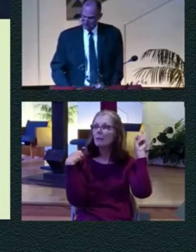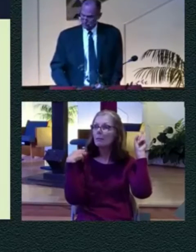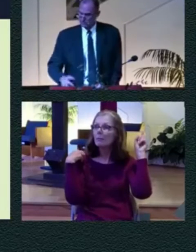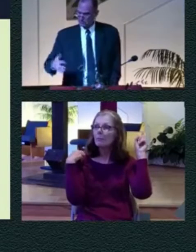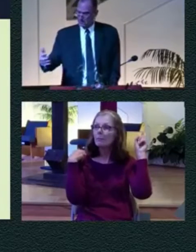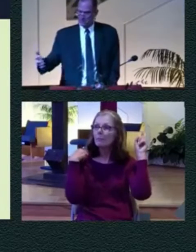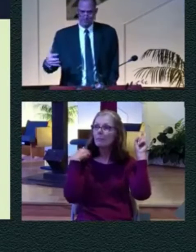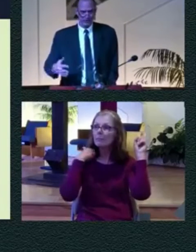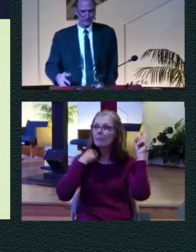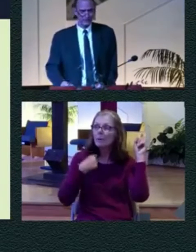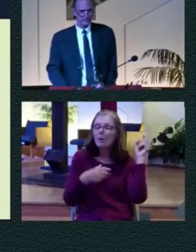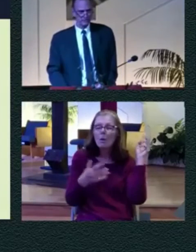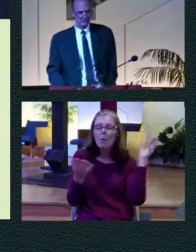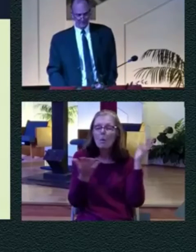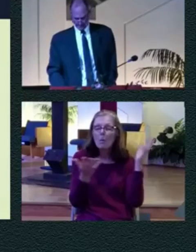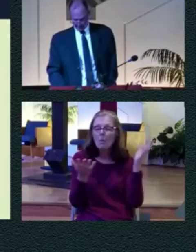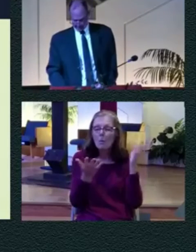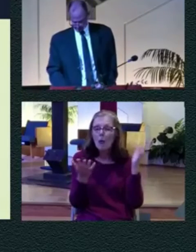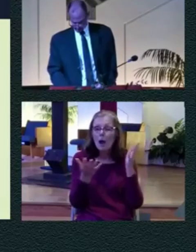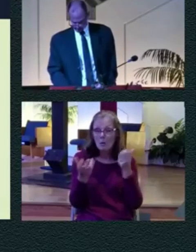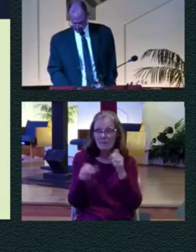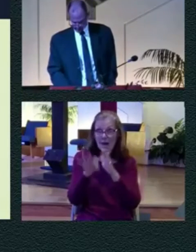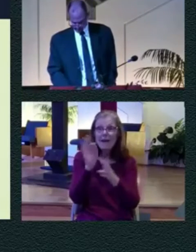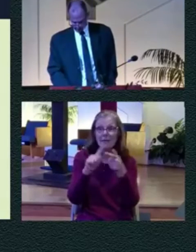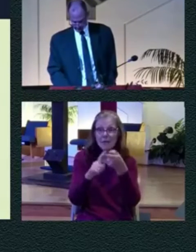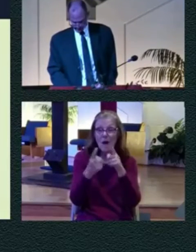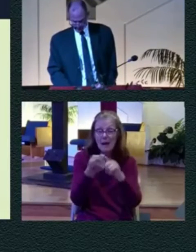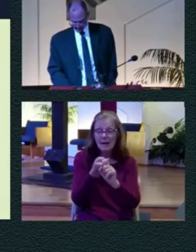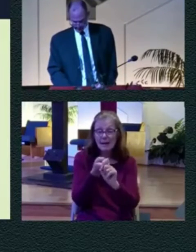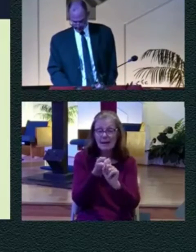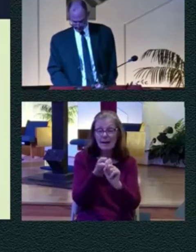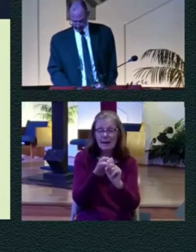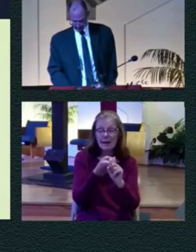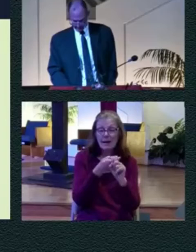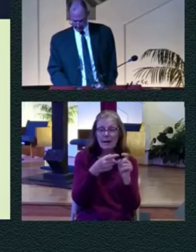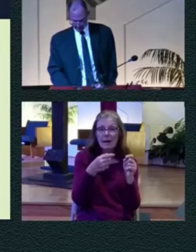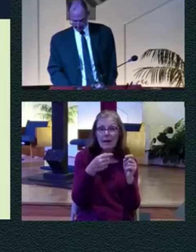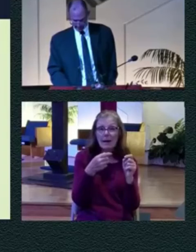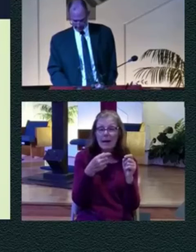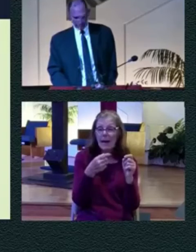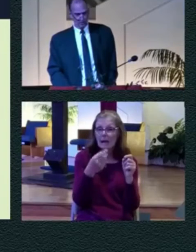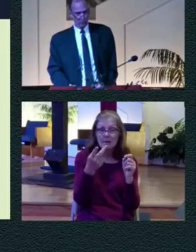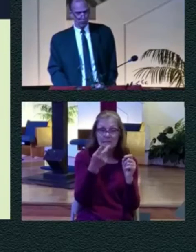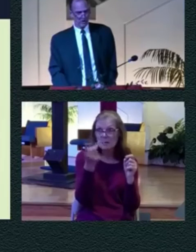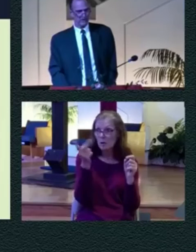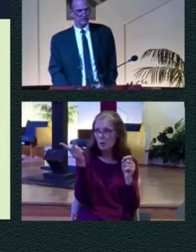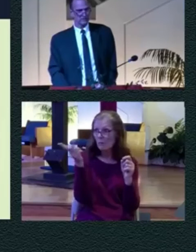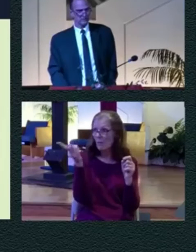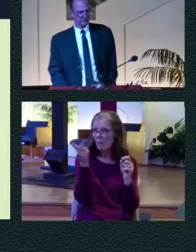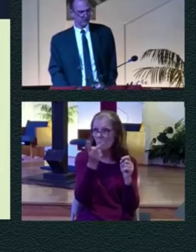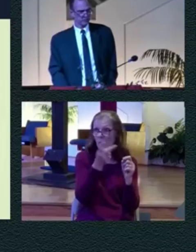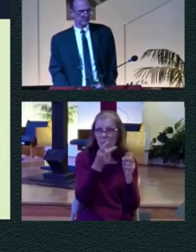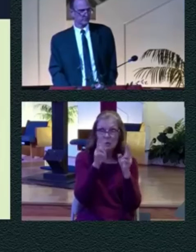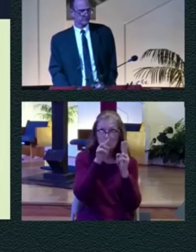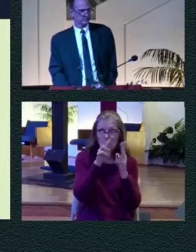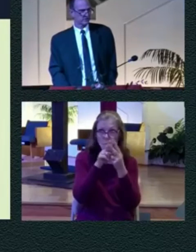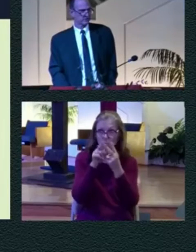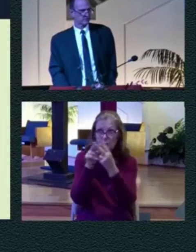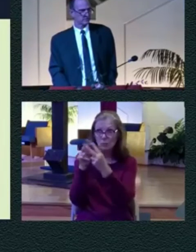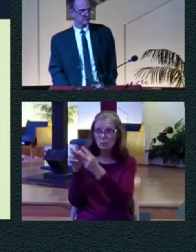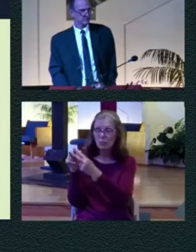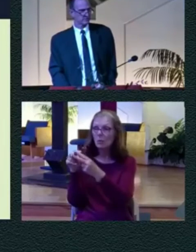I want you to find a friend and just spend a little time together talking about what share with each